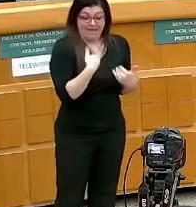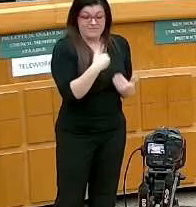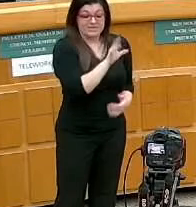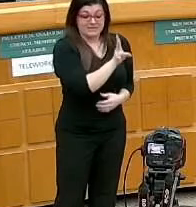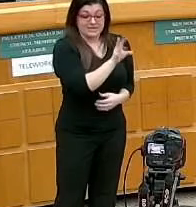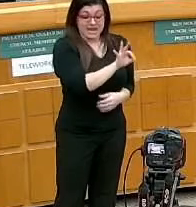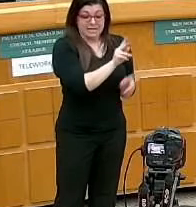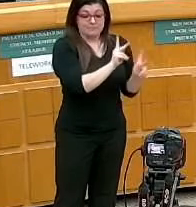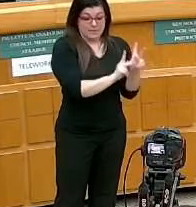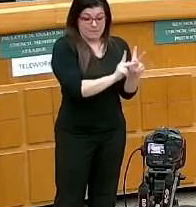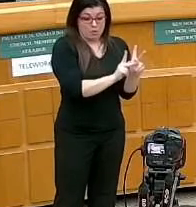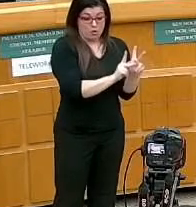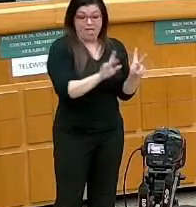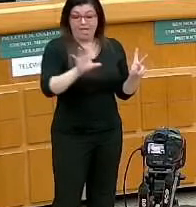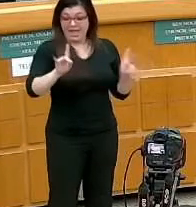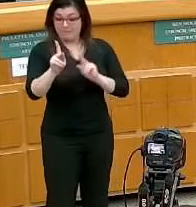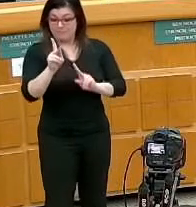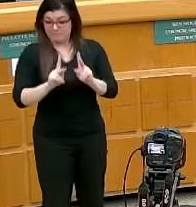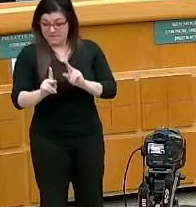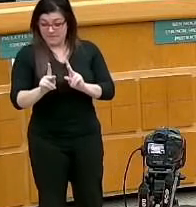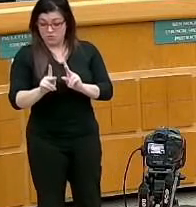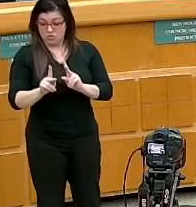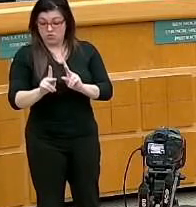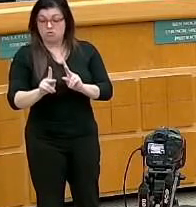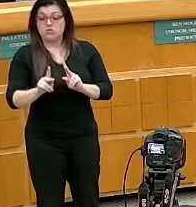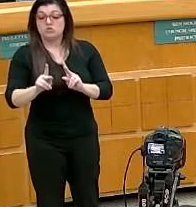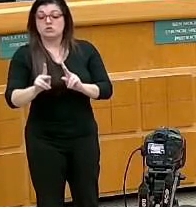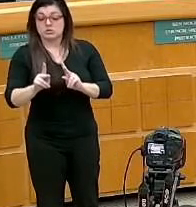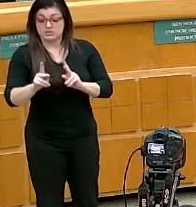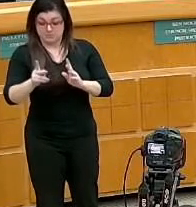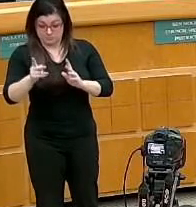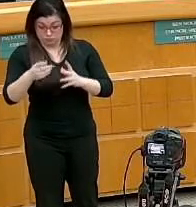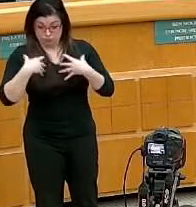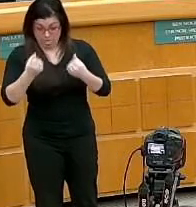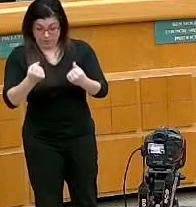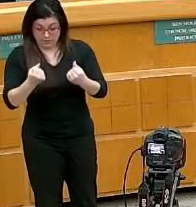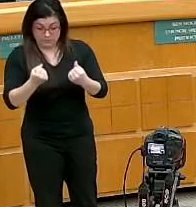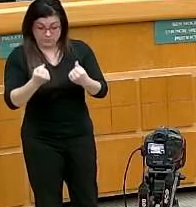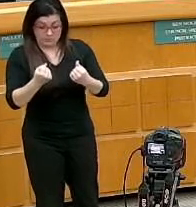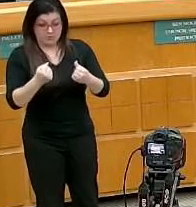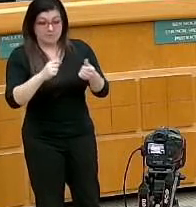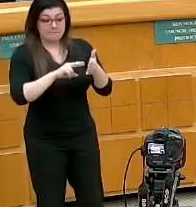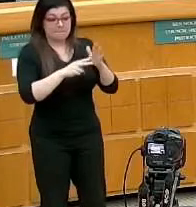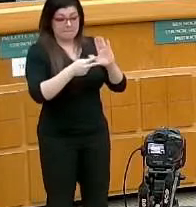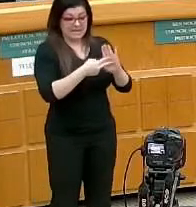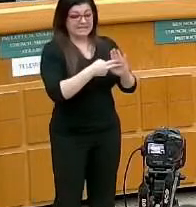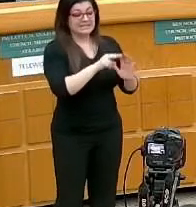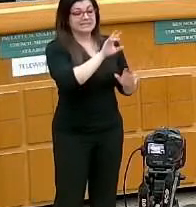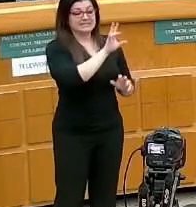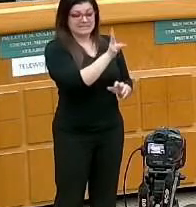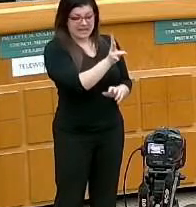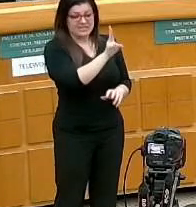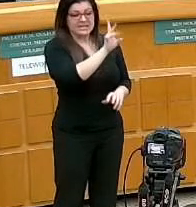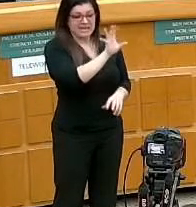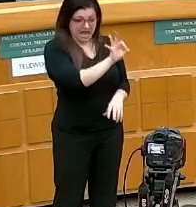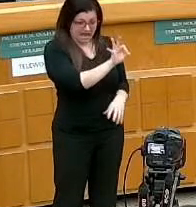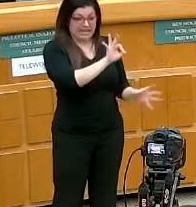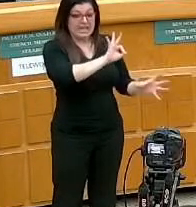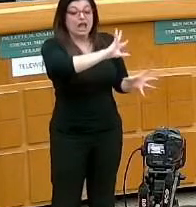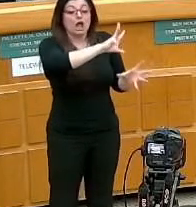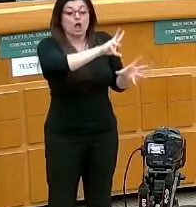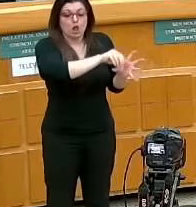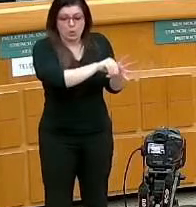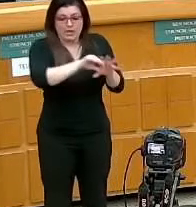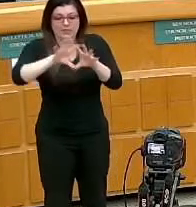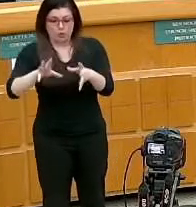not saying 71 we don't want to confuse everybody, so we're saying now it's a total of 79 positives. And so 8 of those are recovered.